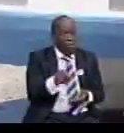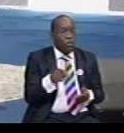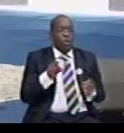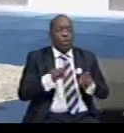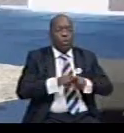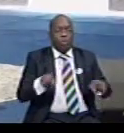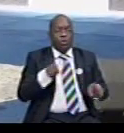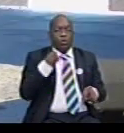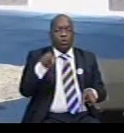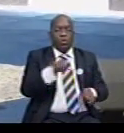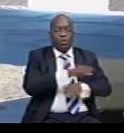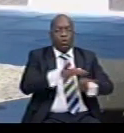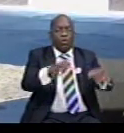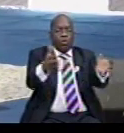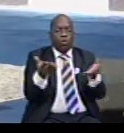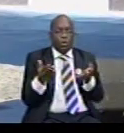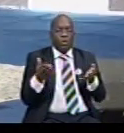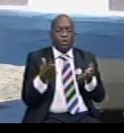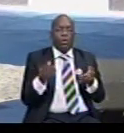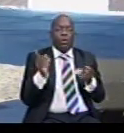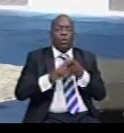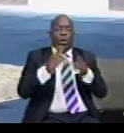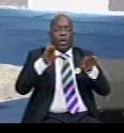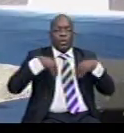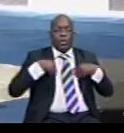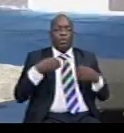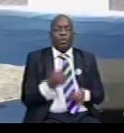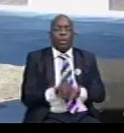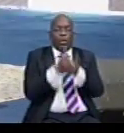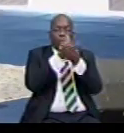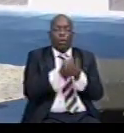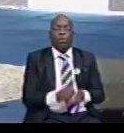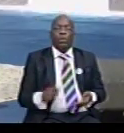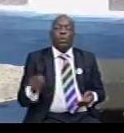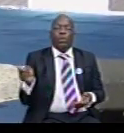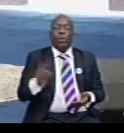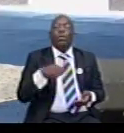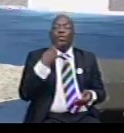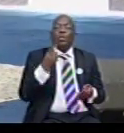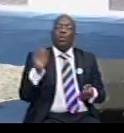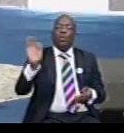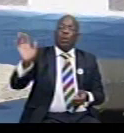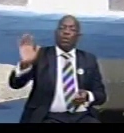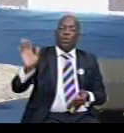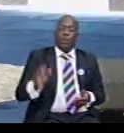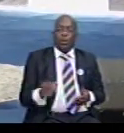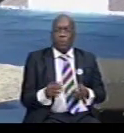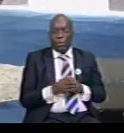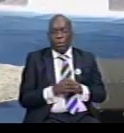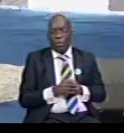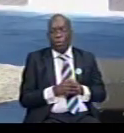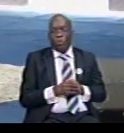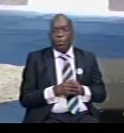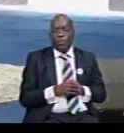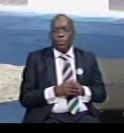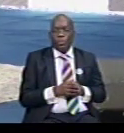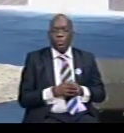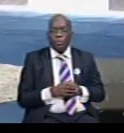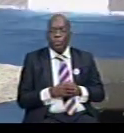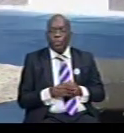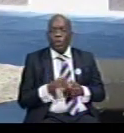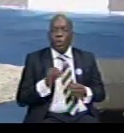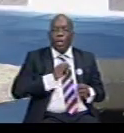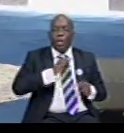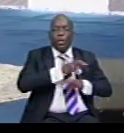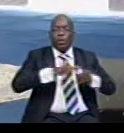receiving help. They say, bye-bye. And I didn't understand what will